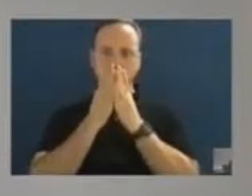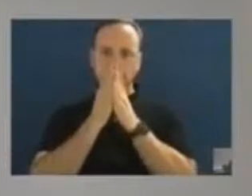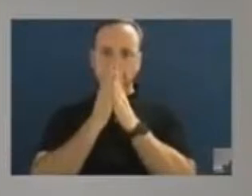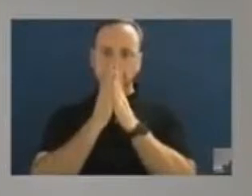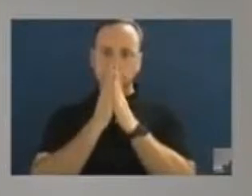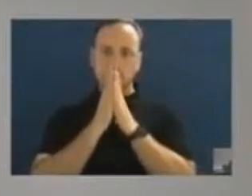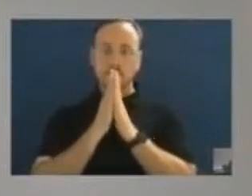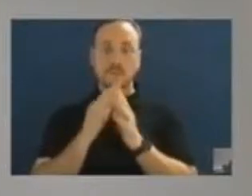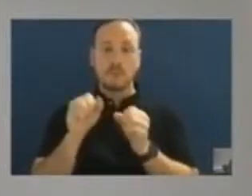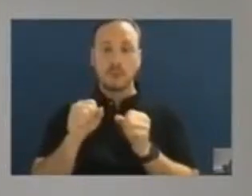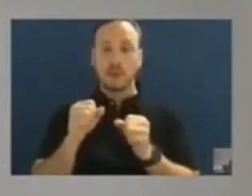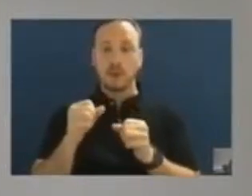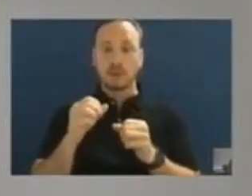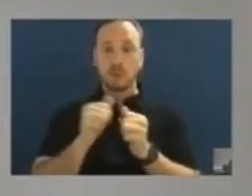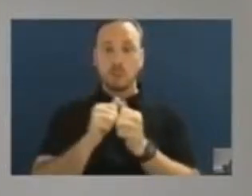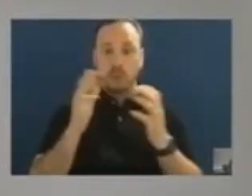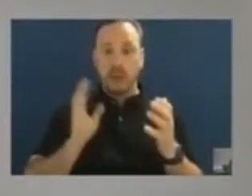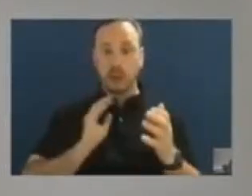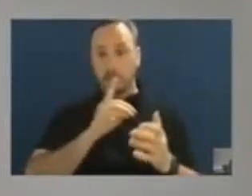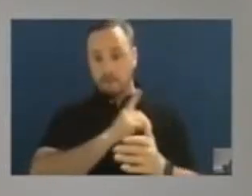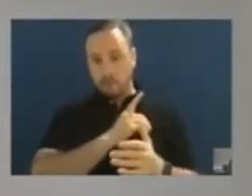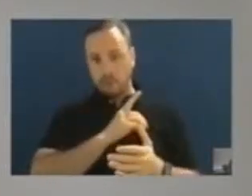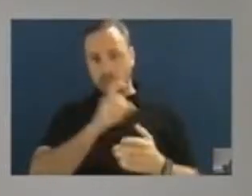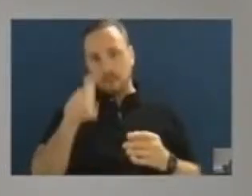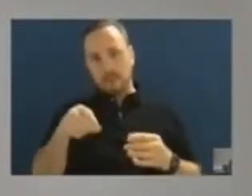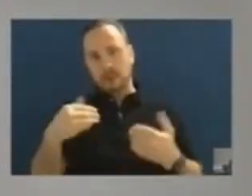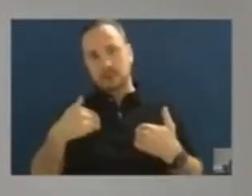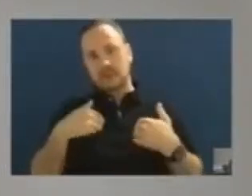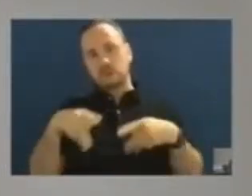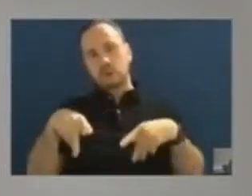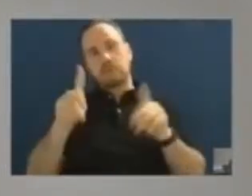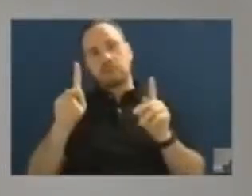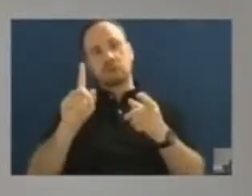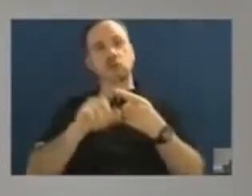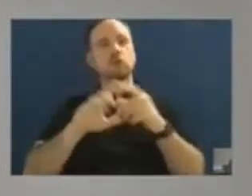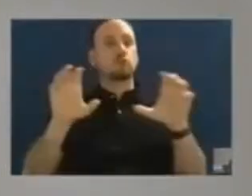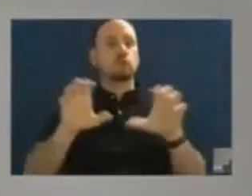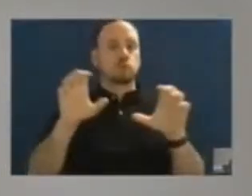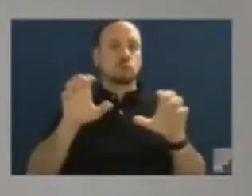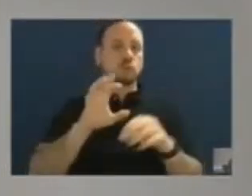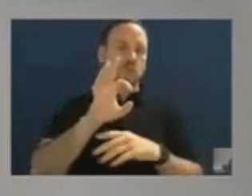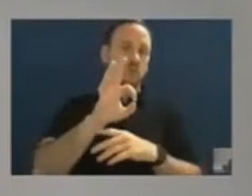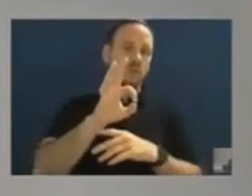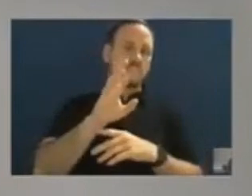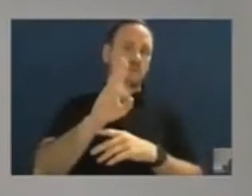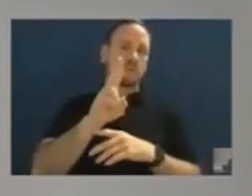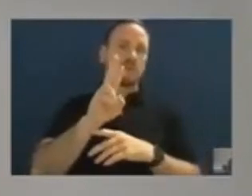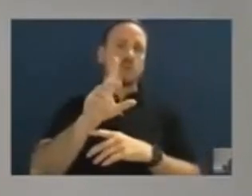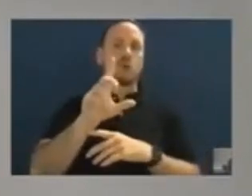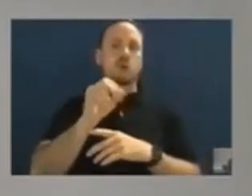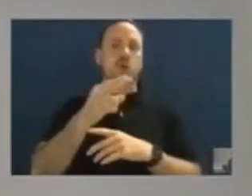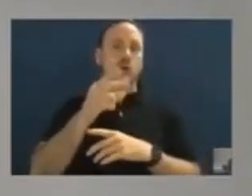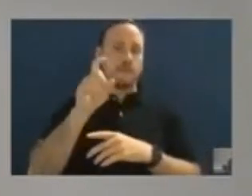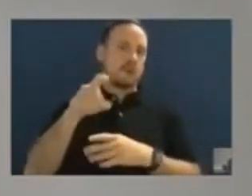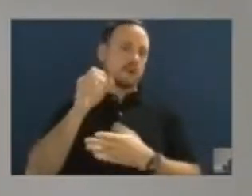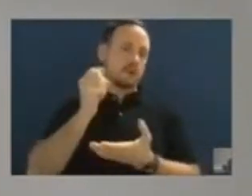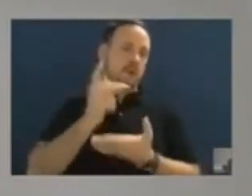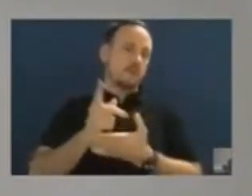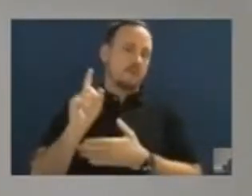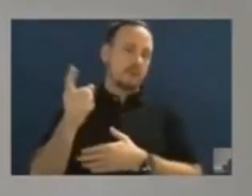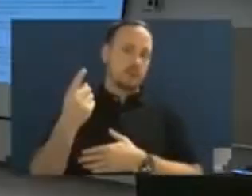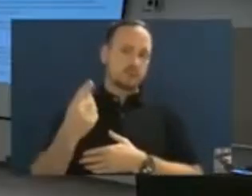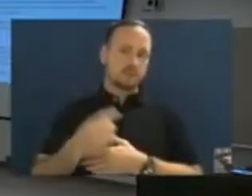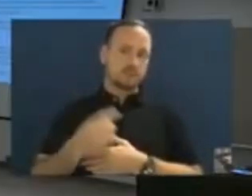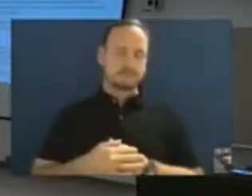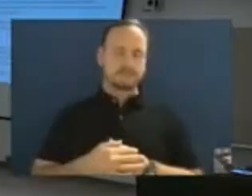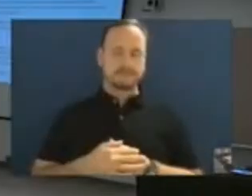board's grace and permission to be able to implement furloughs. Okay, that's all. Thank you. Ms. Ship? I want to say